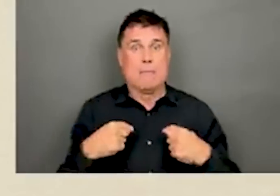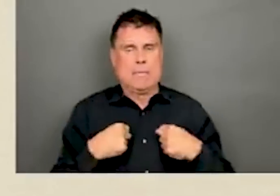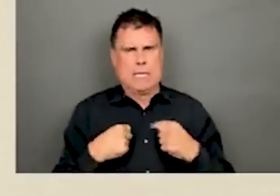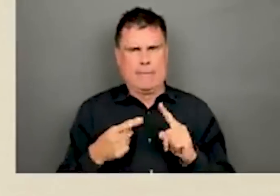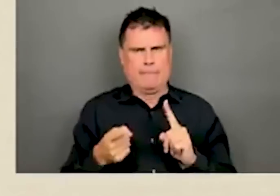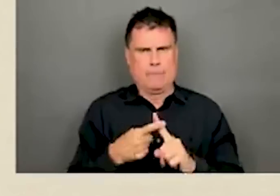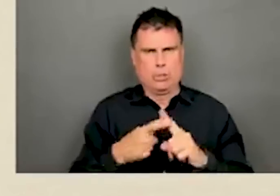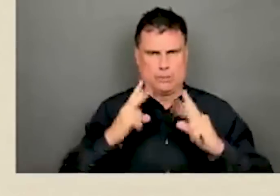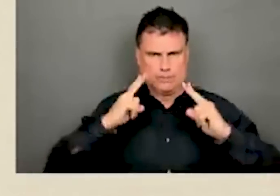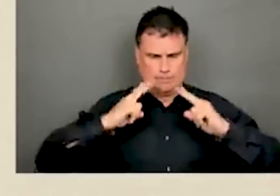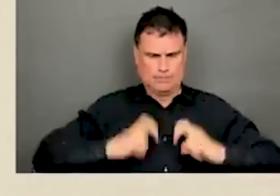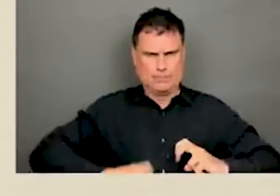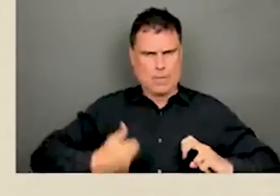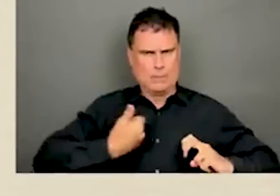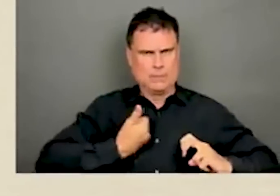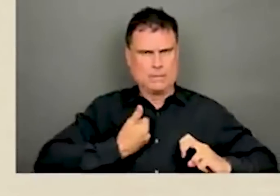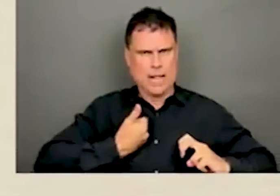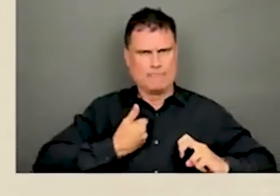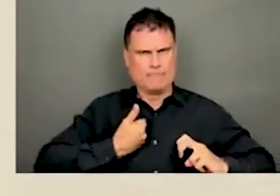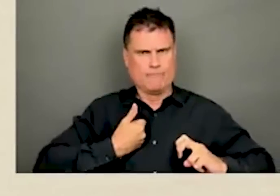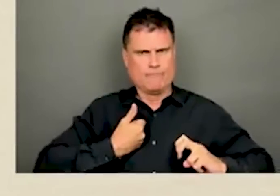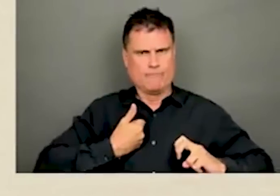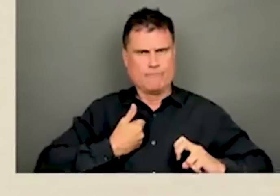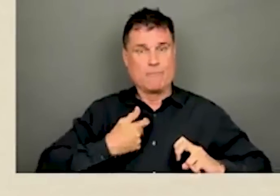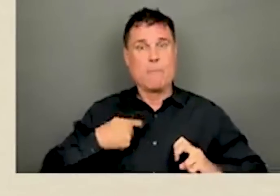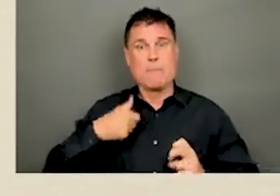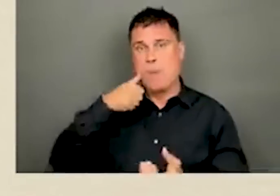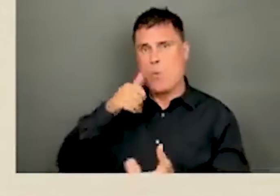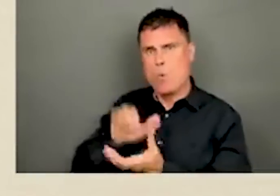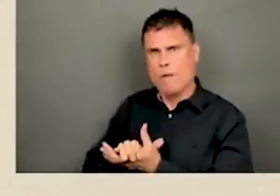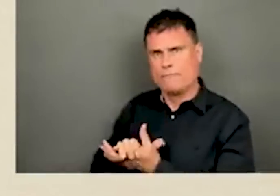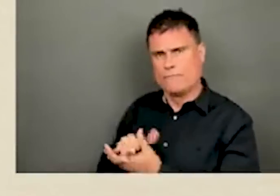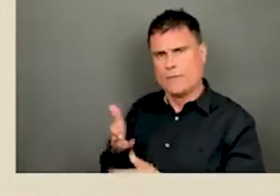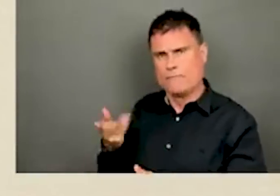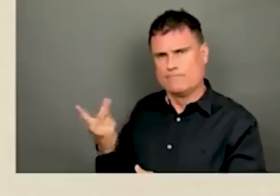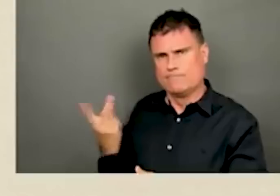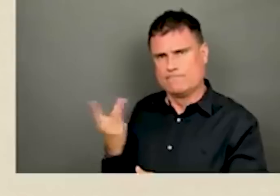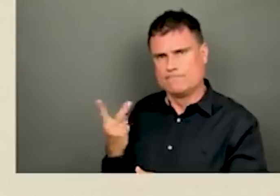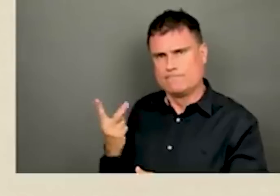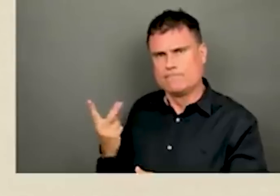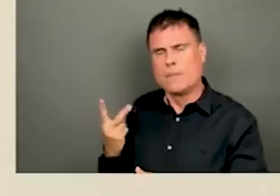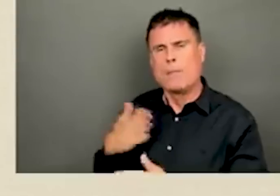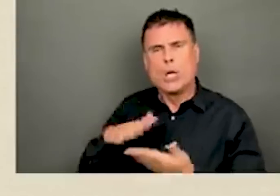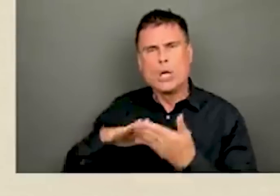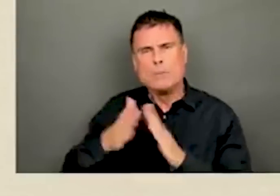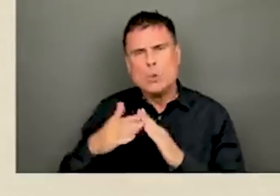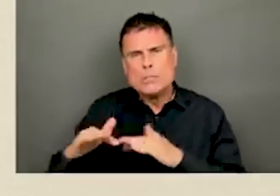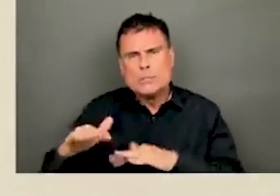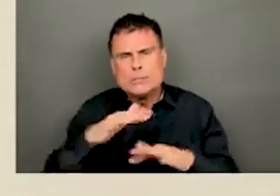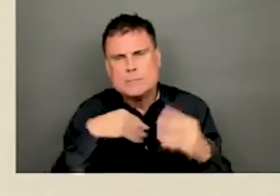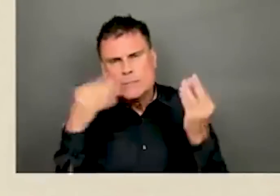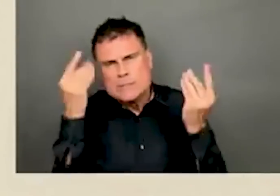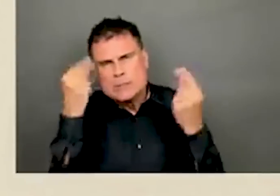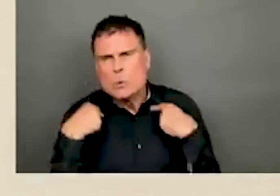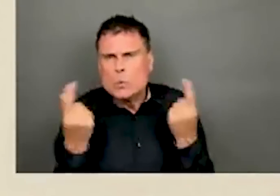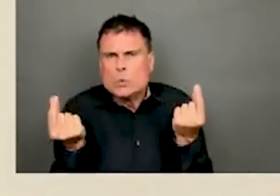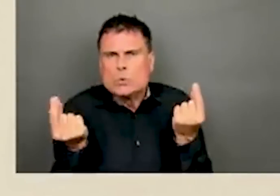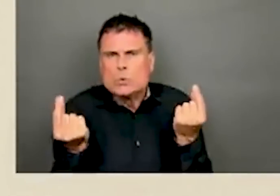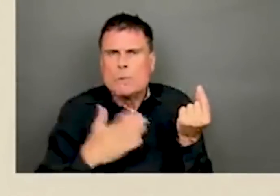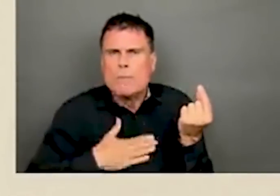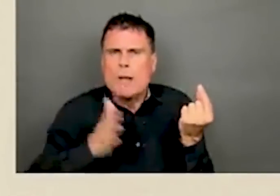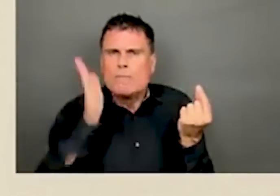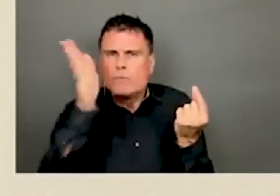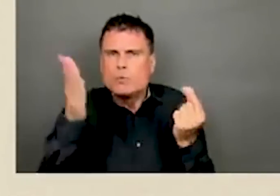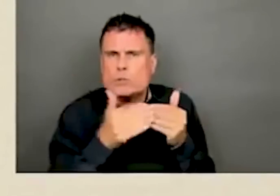I guess 10 days ago, on the west coast of Vancouver Island in my constituency, reflecting on what we wanted to do with the rest of our lives before I asked